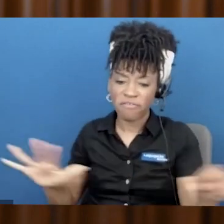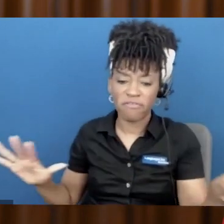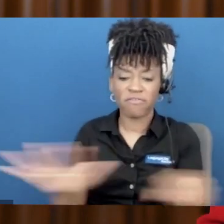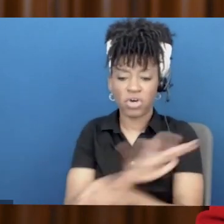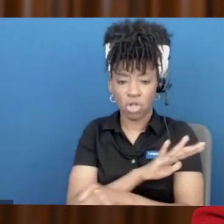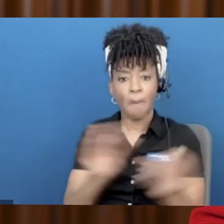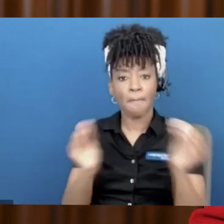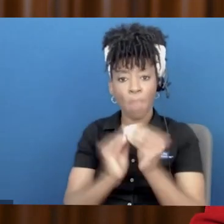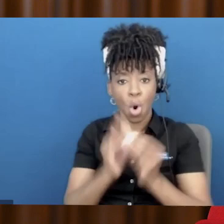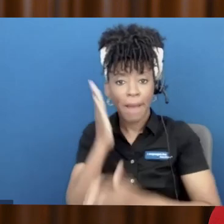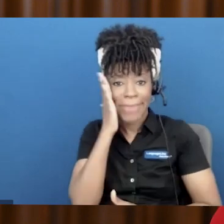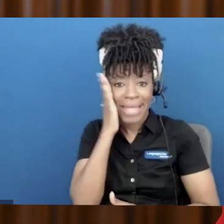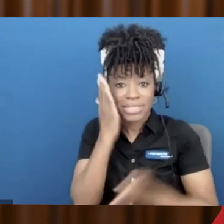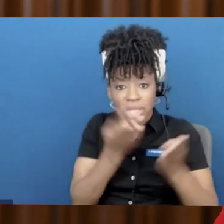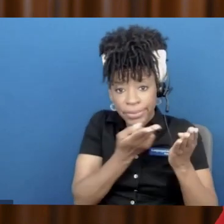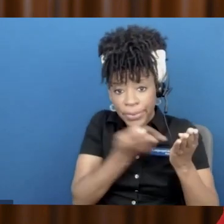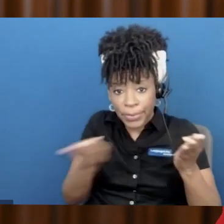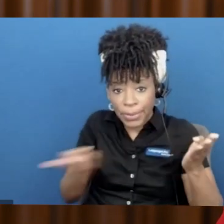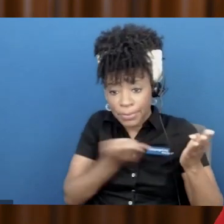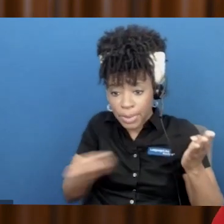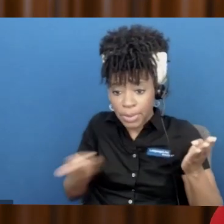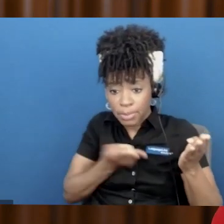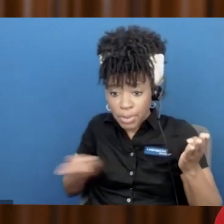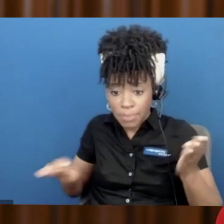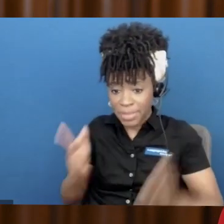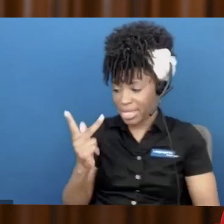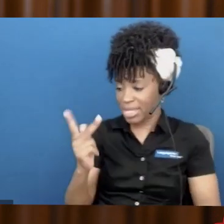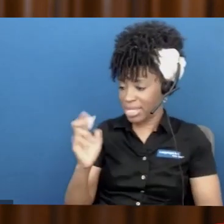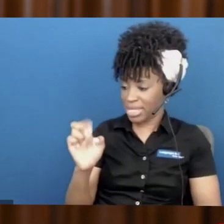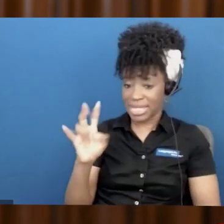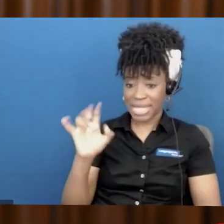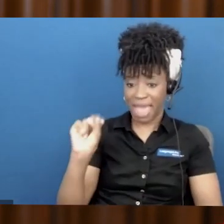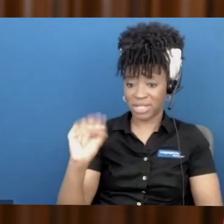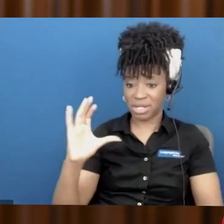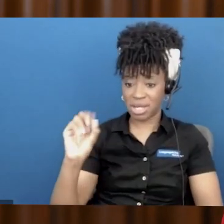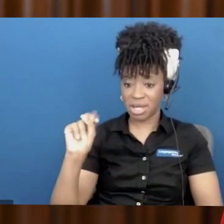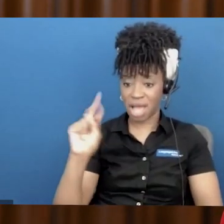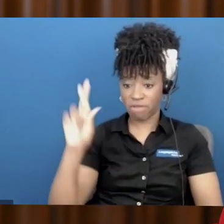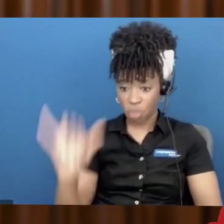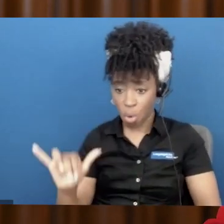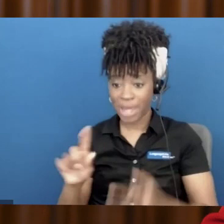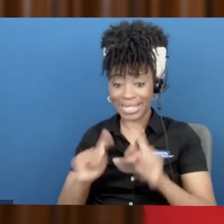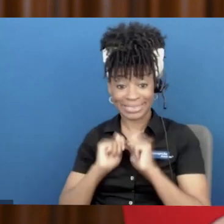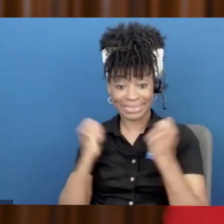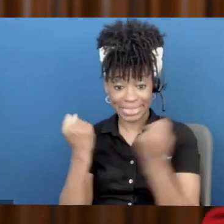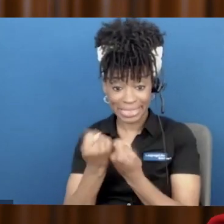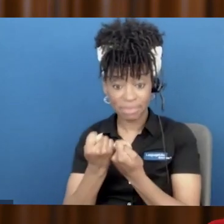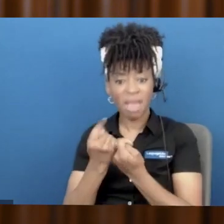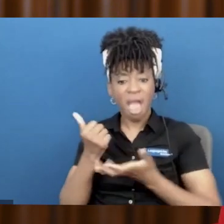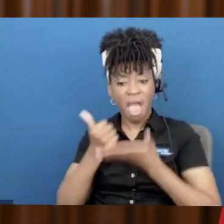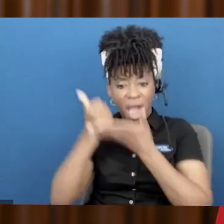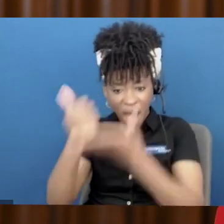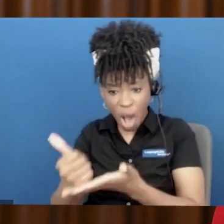his team at Exact Sciences transformed their operations to produce millions of COVID-19 tests. Renee Moe and